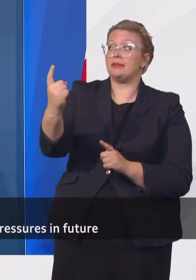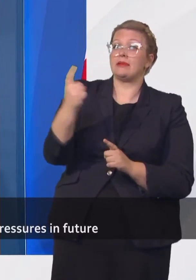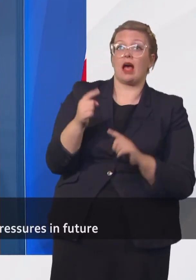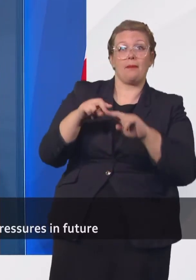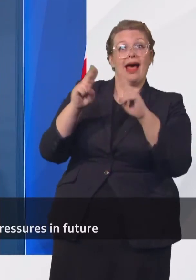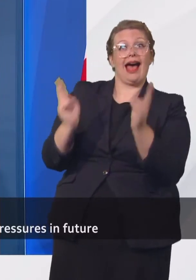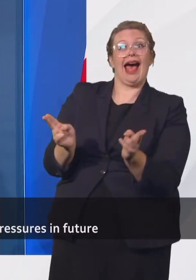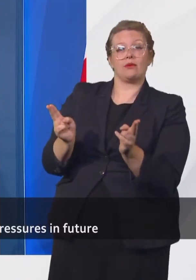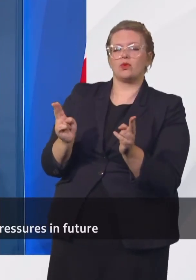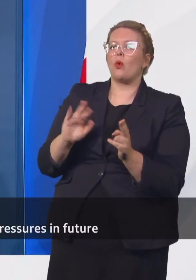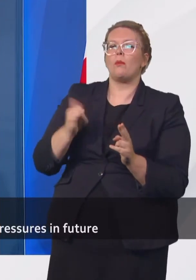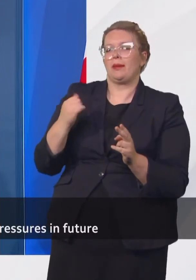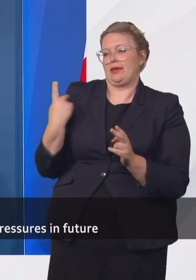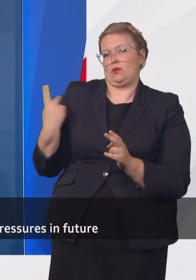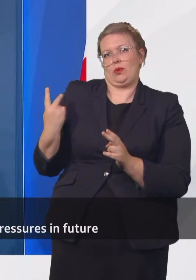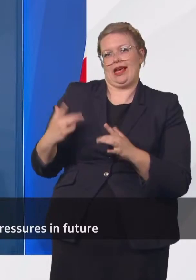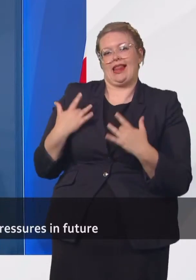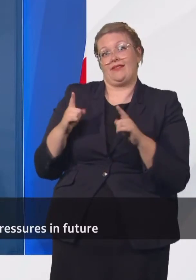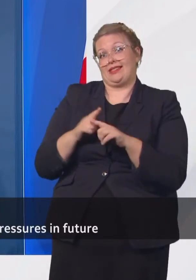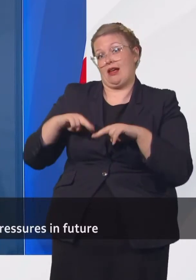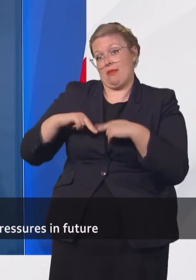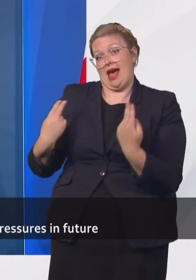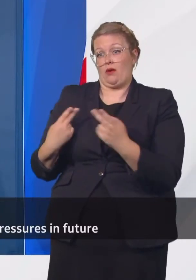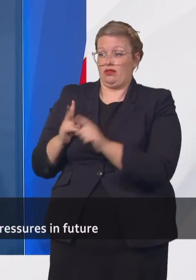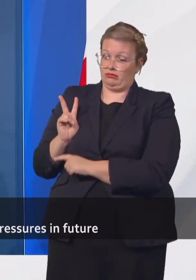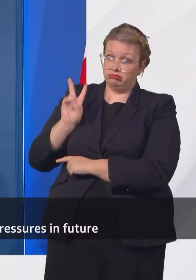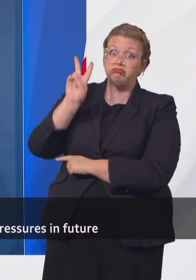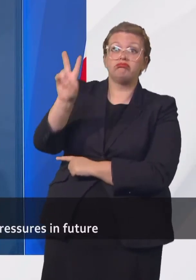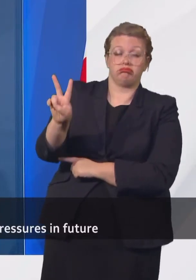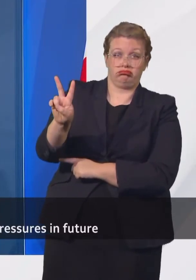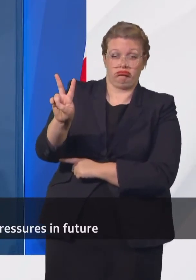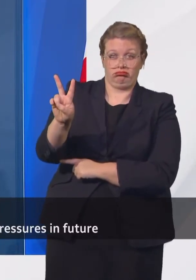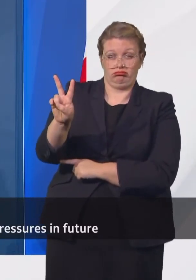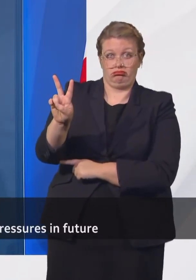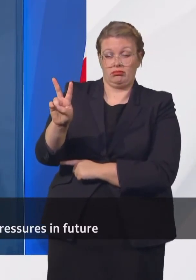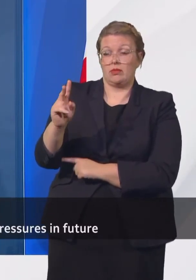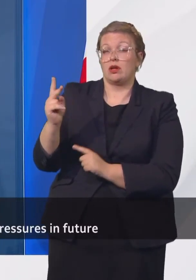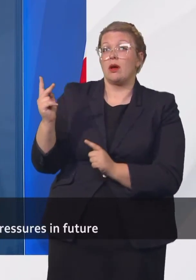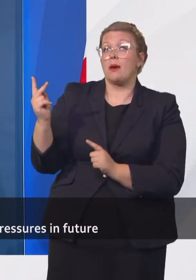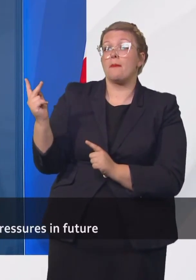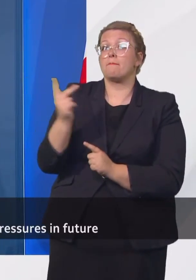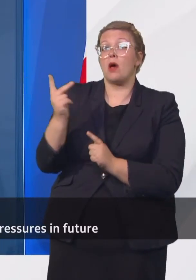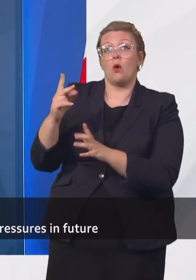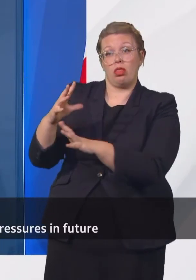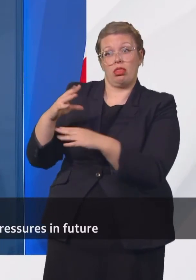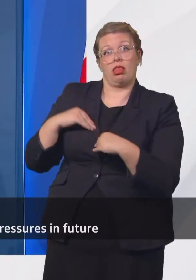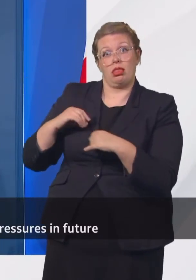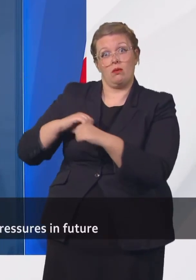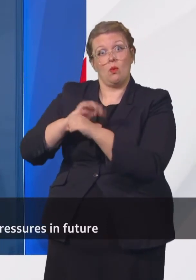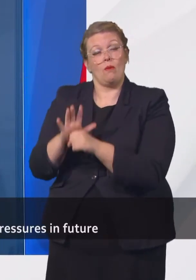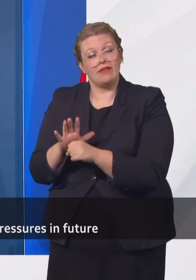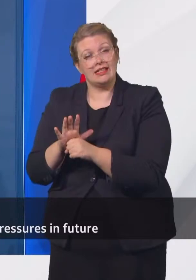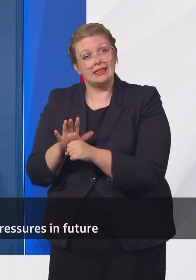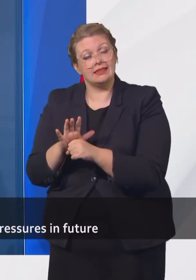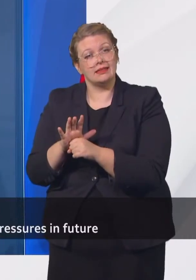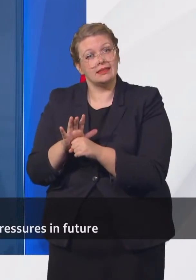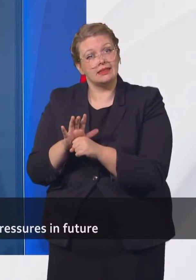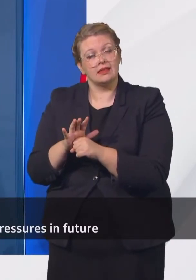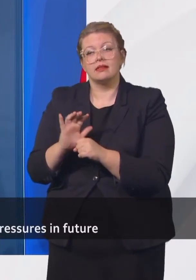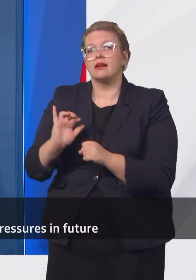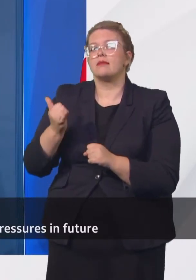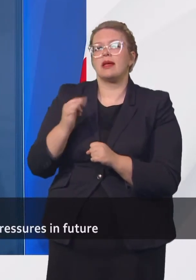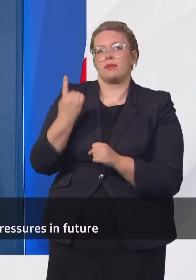same place they went to, wherever it was, and their incubation periods are different. One had